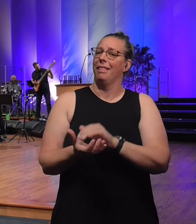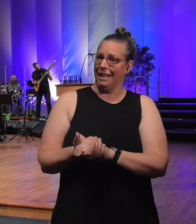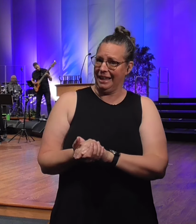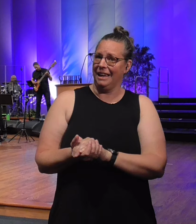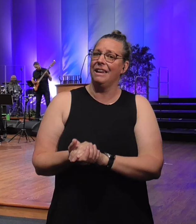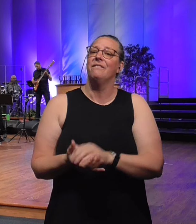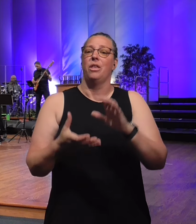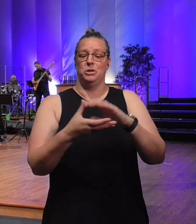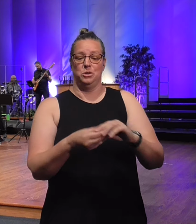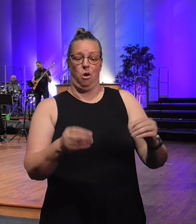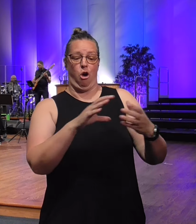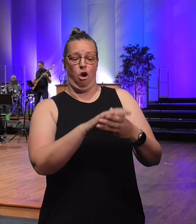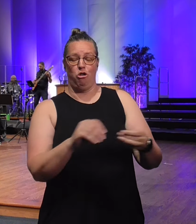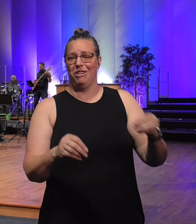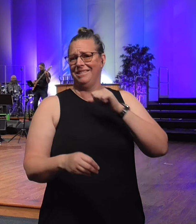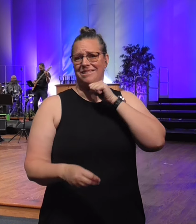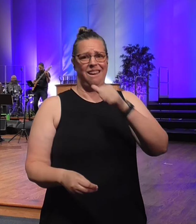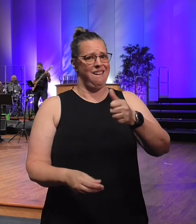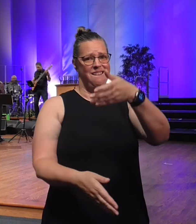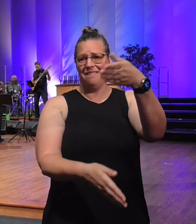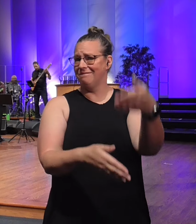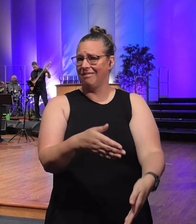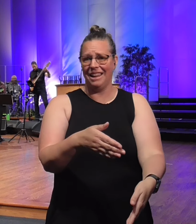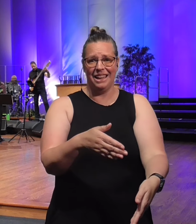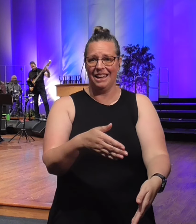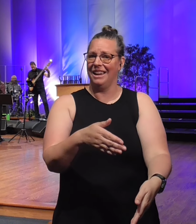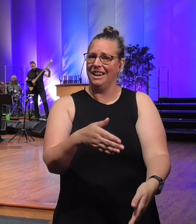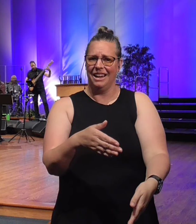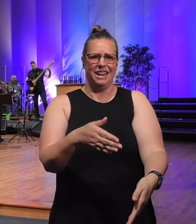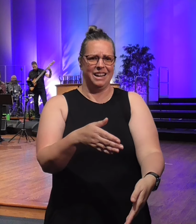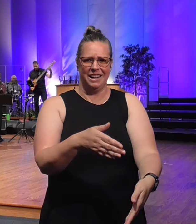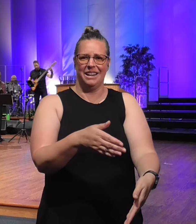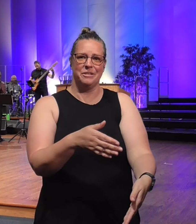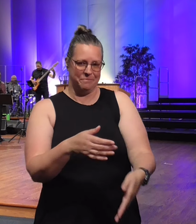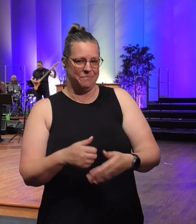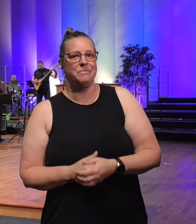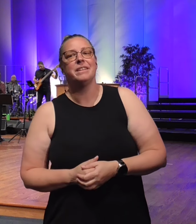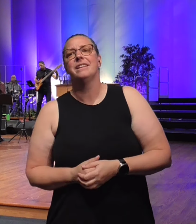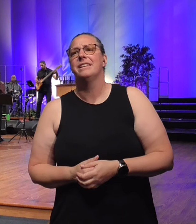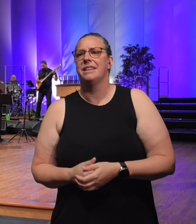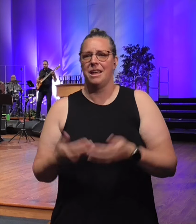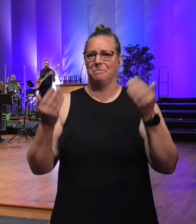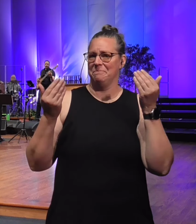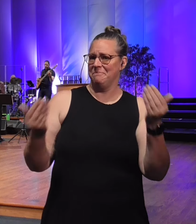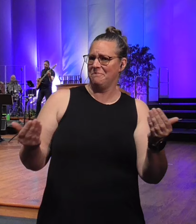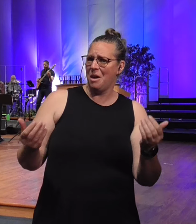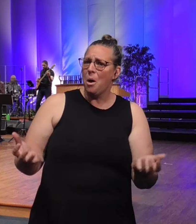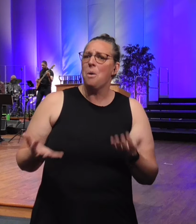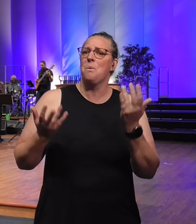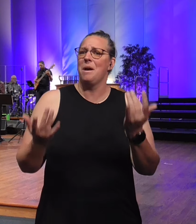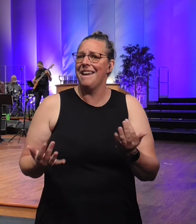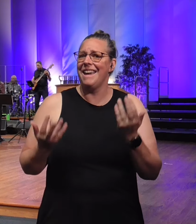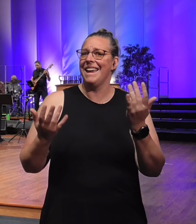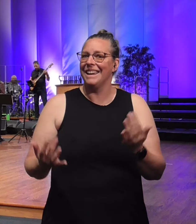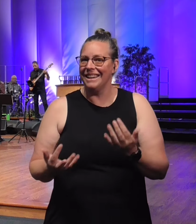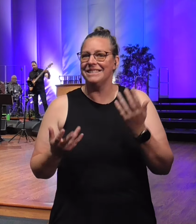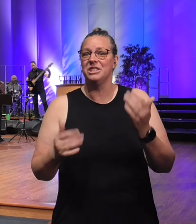Your story is so far from over, so hold on to